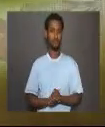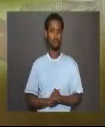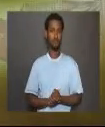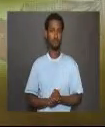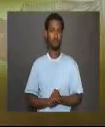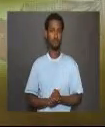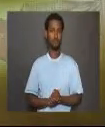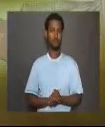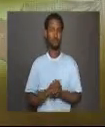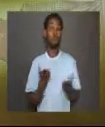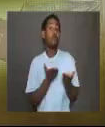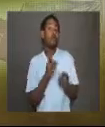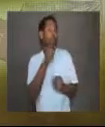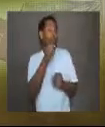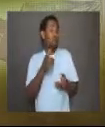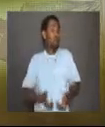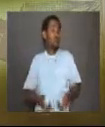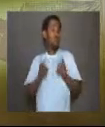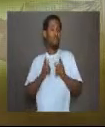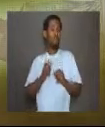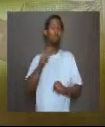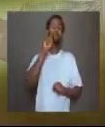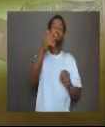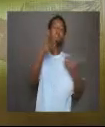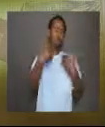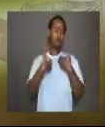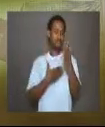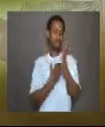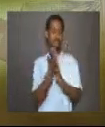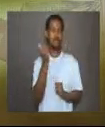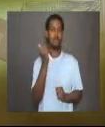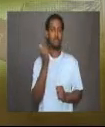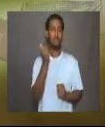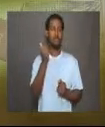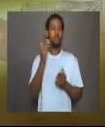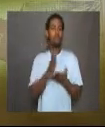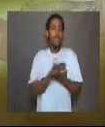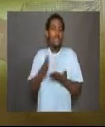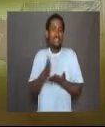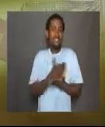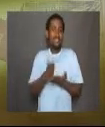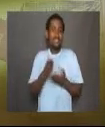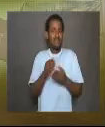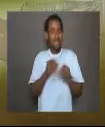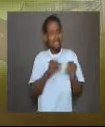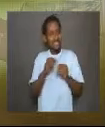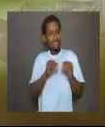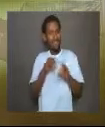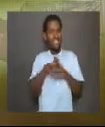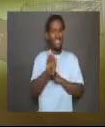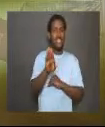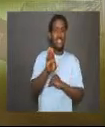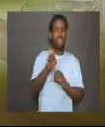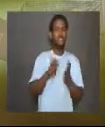No matter where you live, you have the right to participate actively in